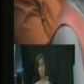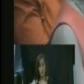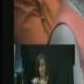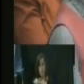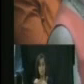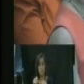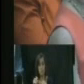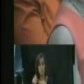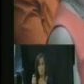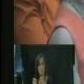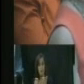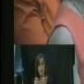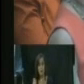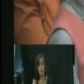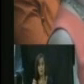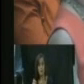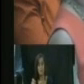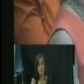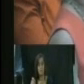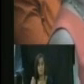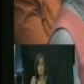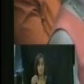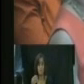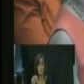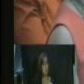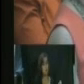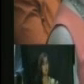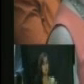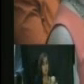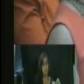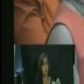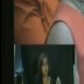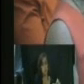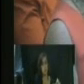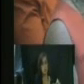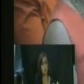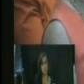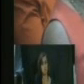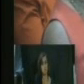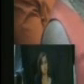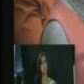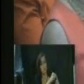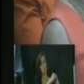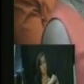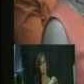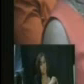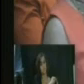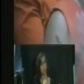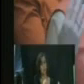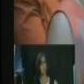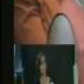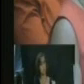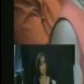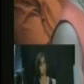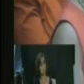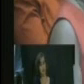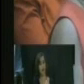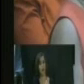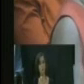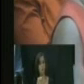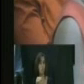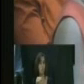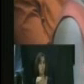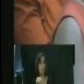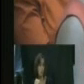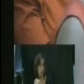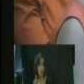smaller structure works to support uniqueness, and for that reason, I'm for it. I would remind the board and the audience, however, that